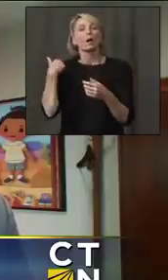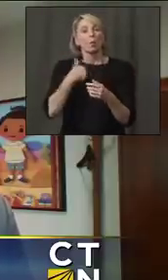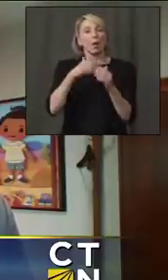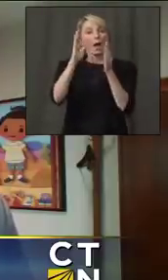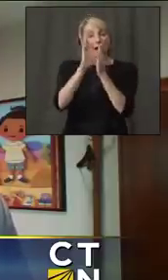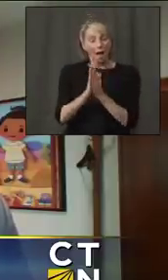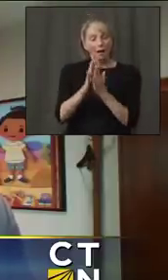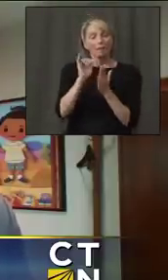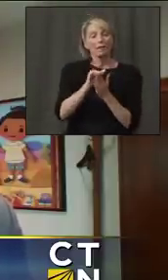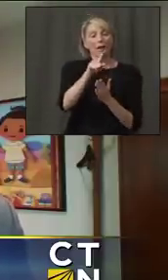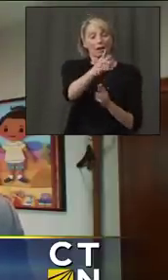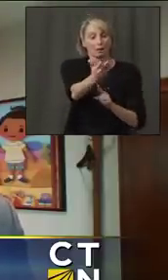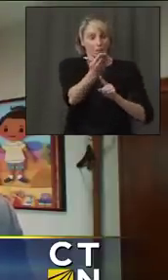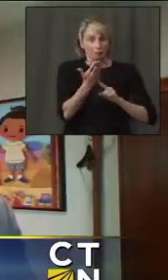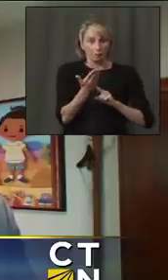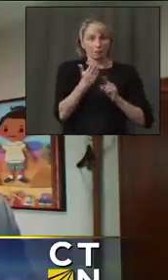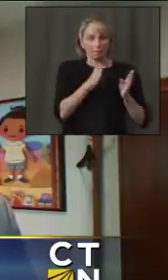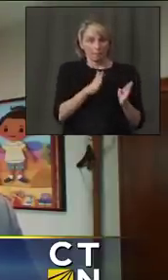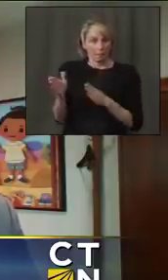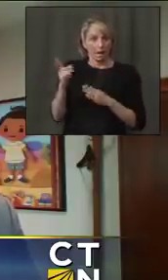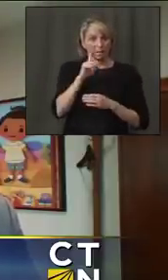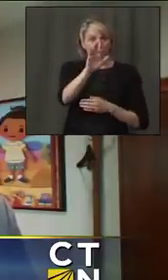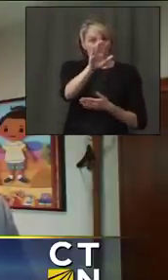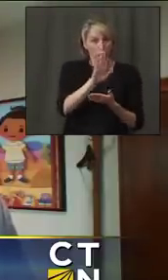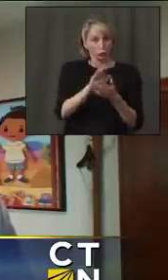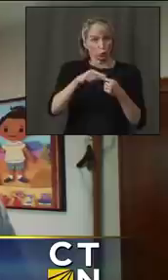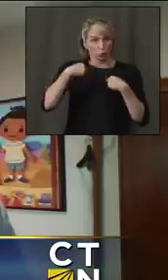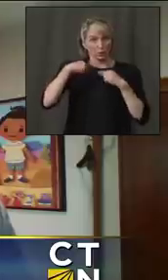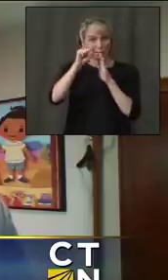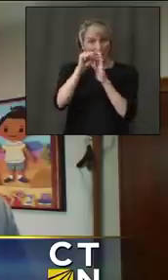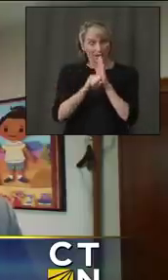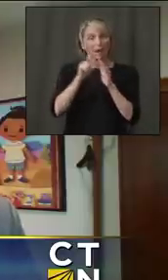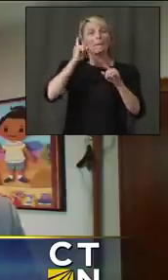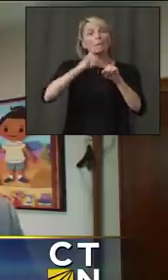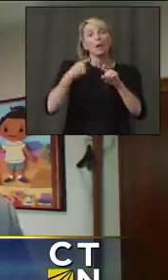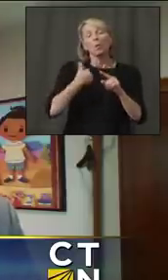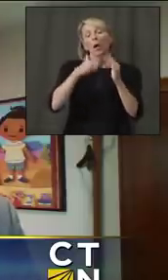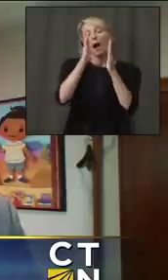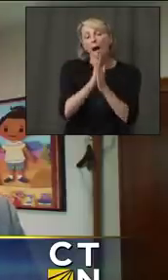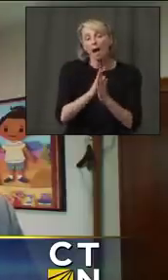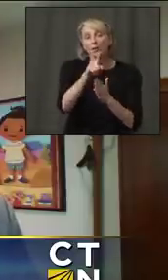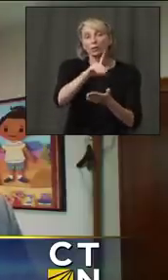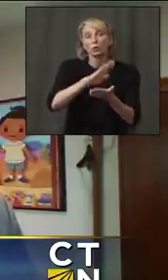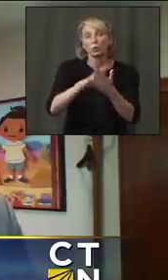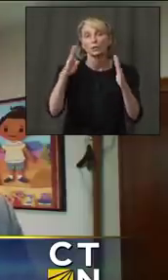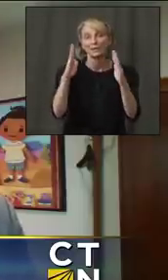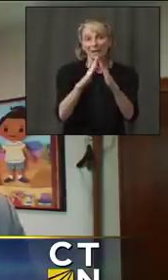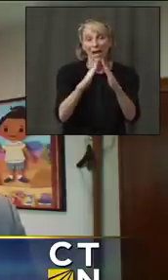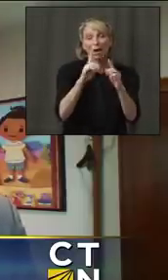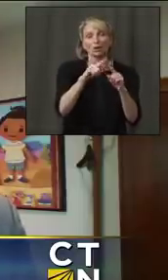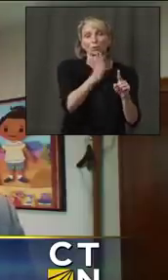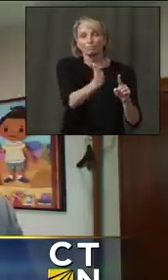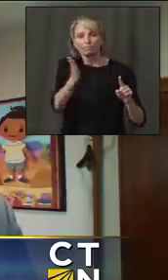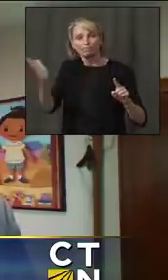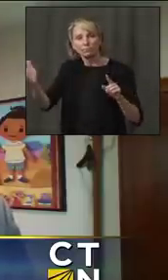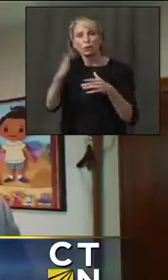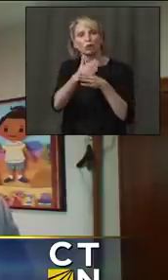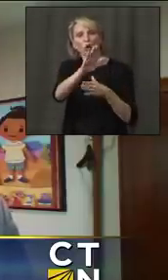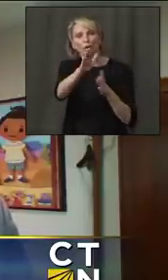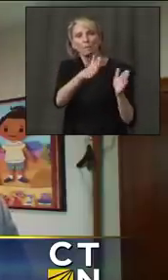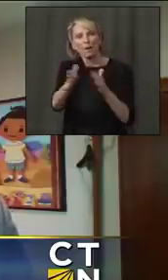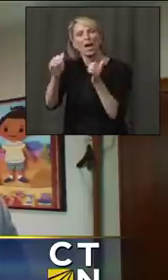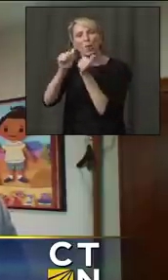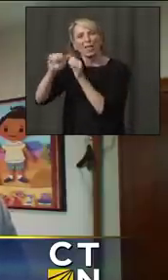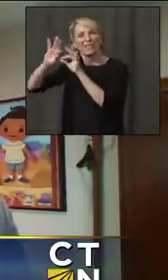be shared online so that all families have it. We're also asking districts to identify a person as a liaison that can